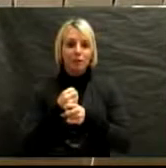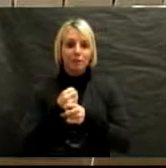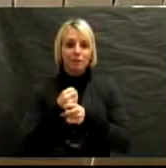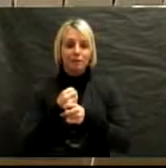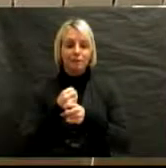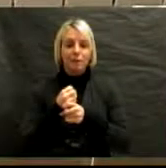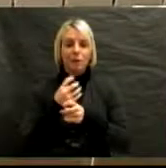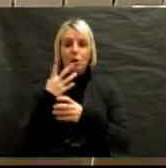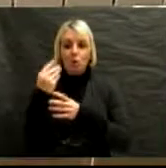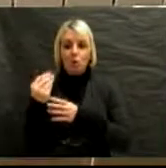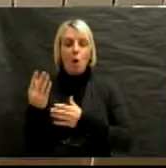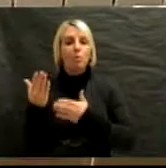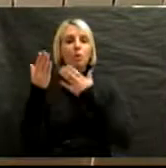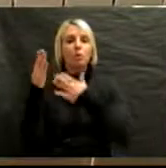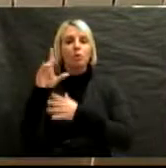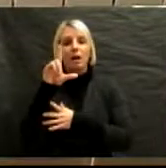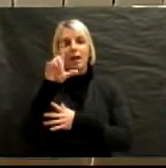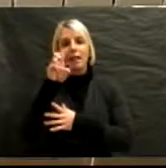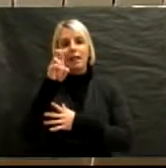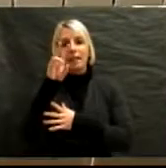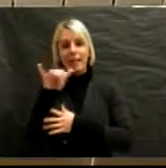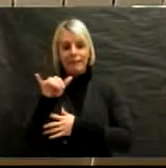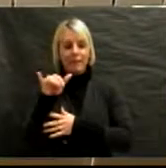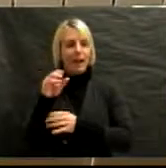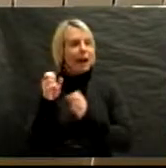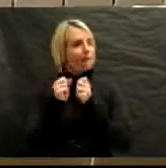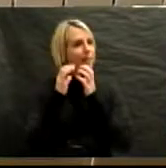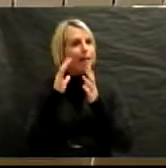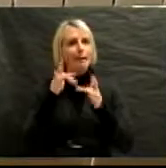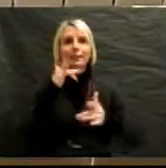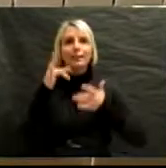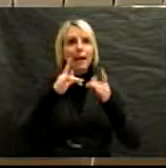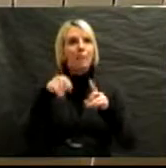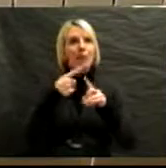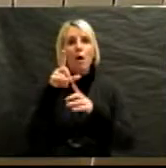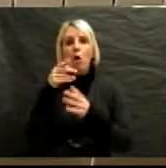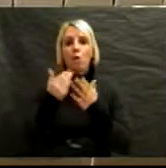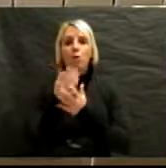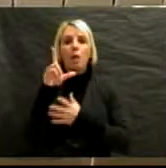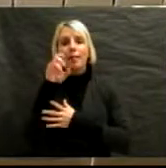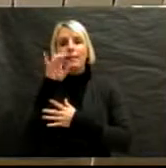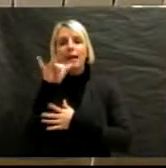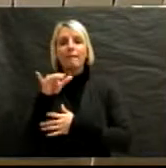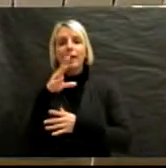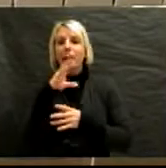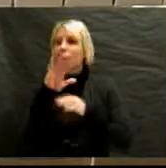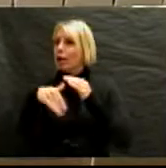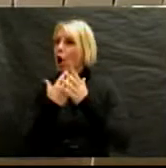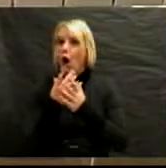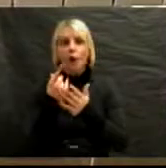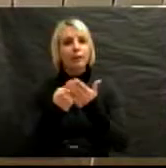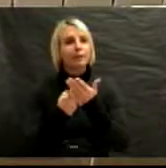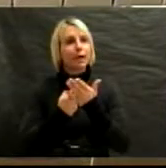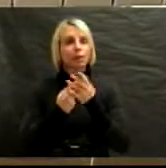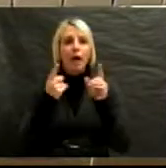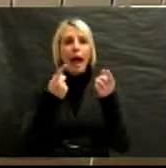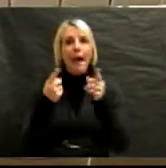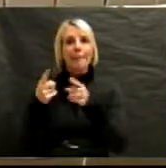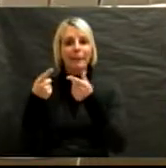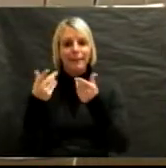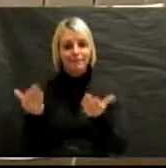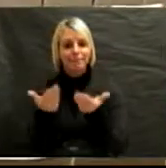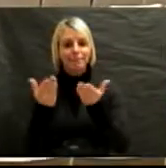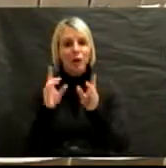I have much excitement about that, and I'm very excited about all the discussions that are going on in our district right now as we move forward,